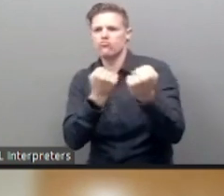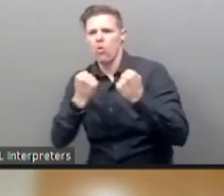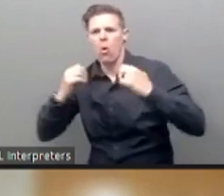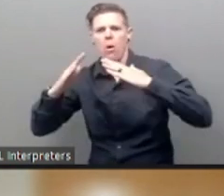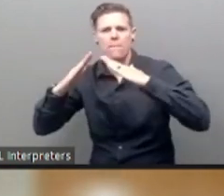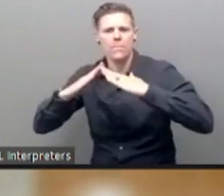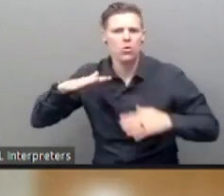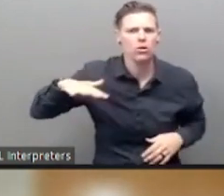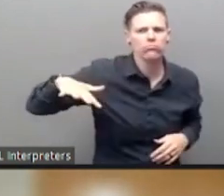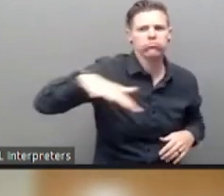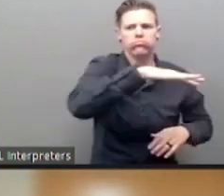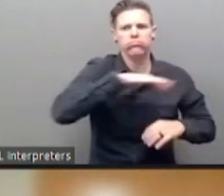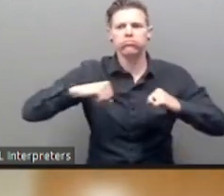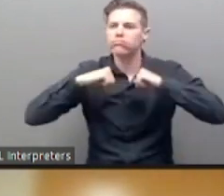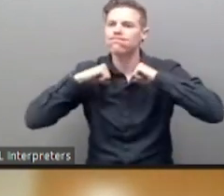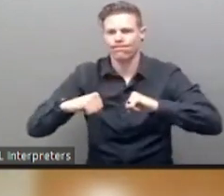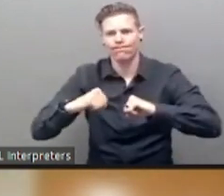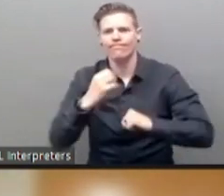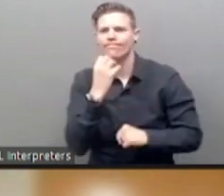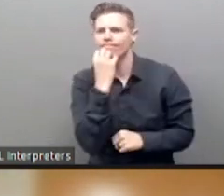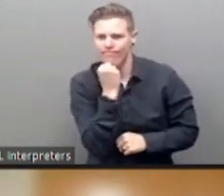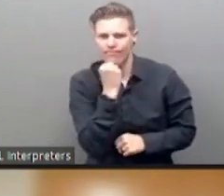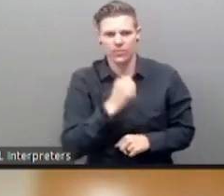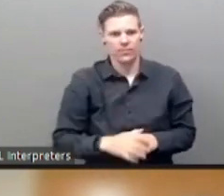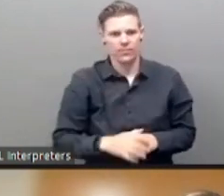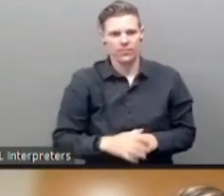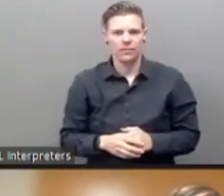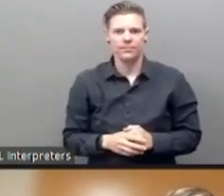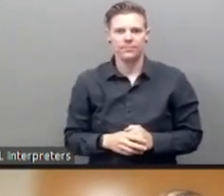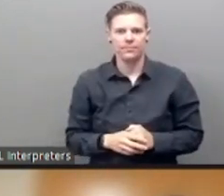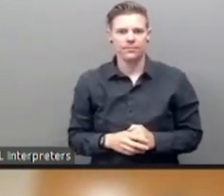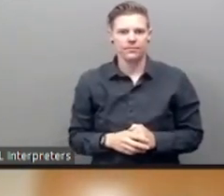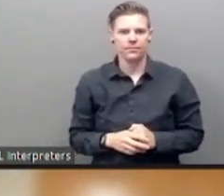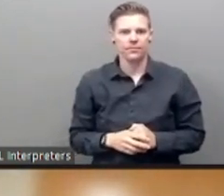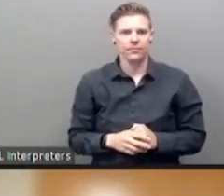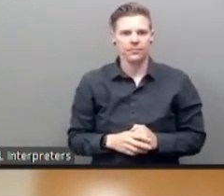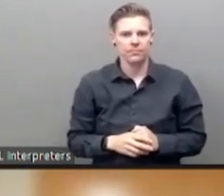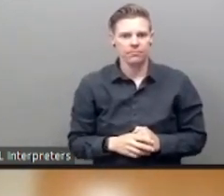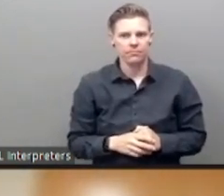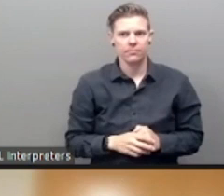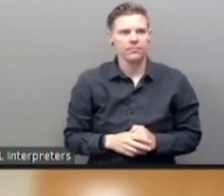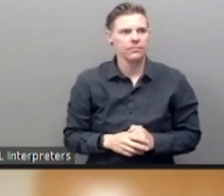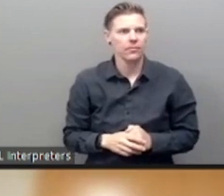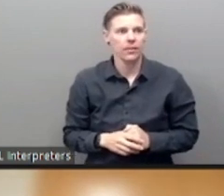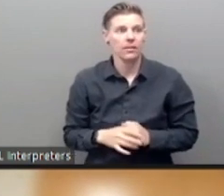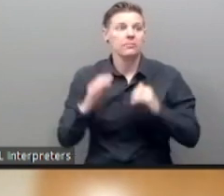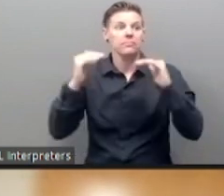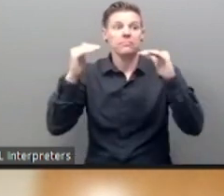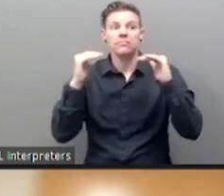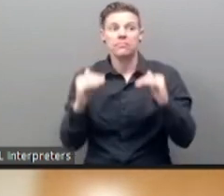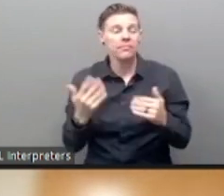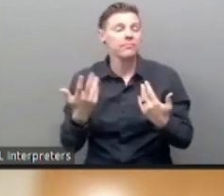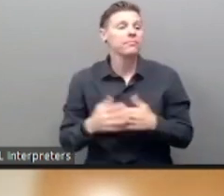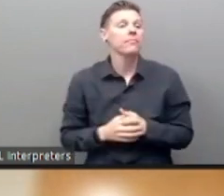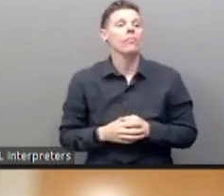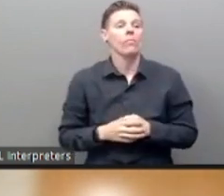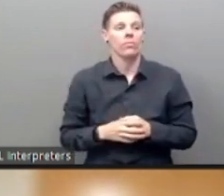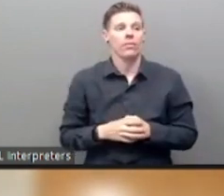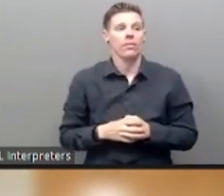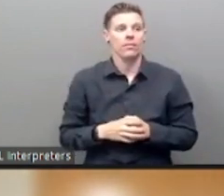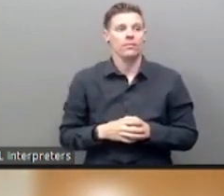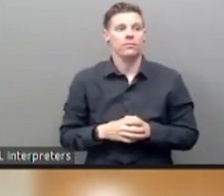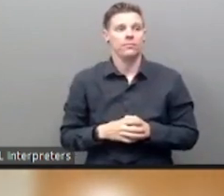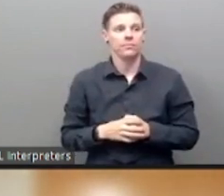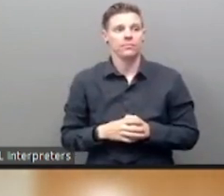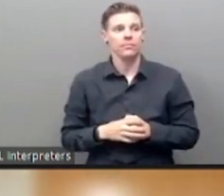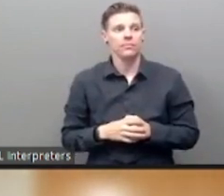Say that 3 times fast. So anyways, so even though kids, get sick less often and die